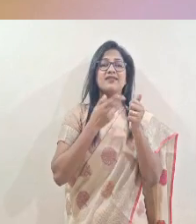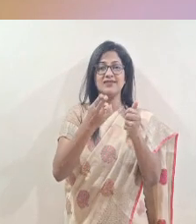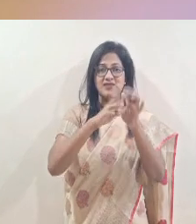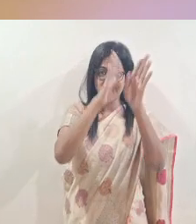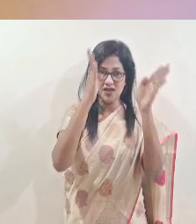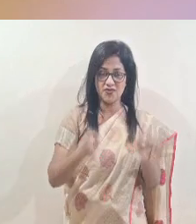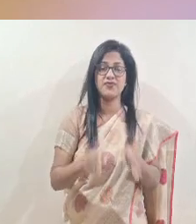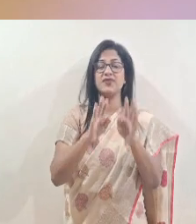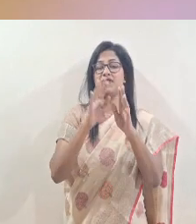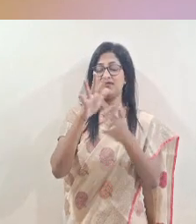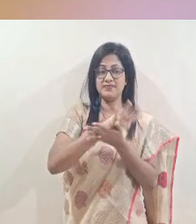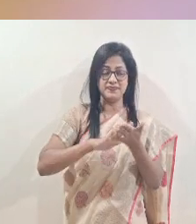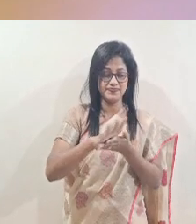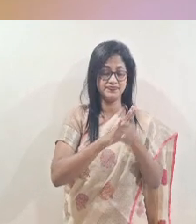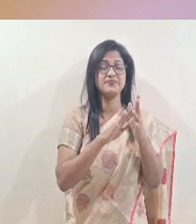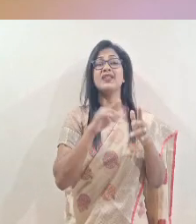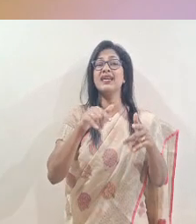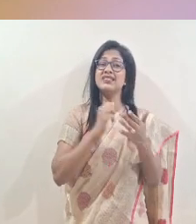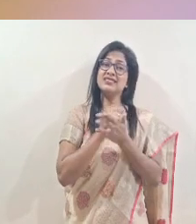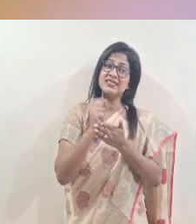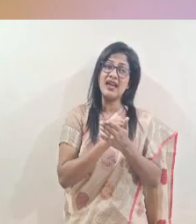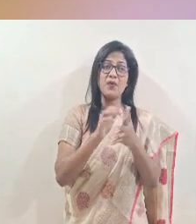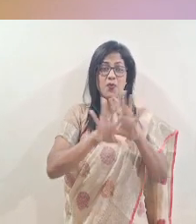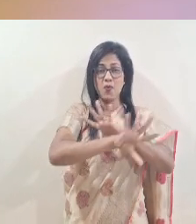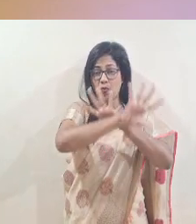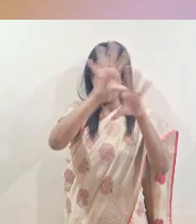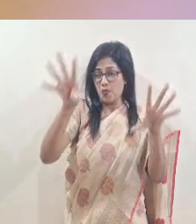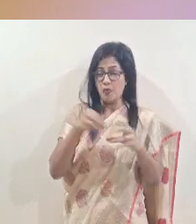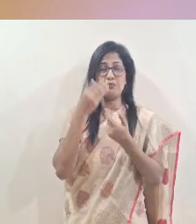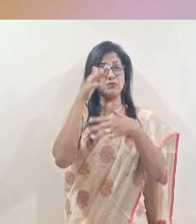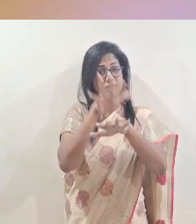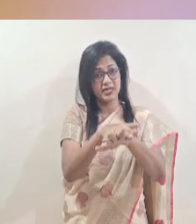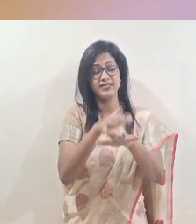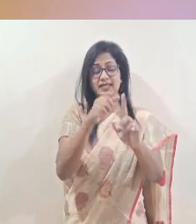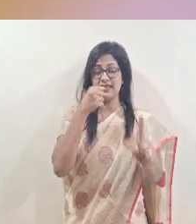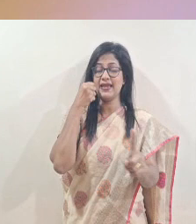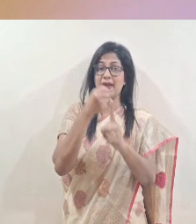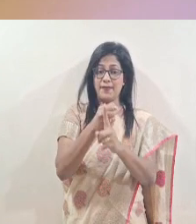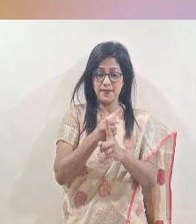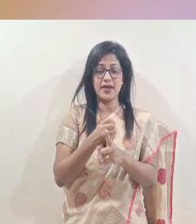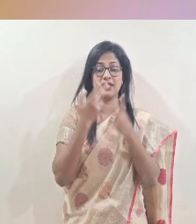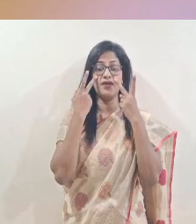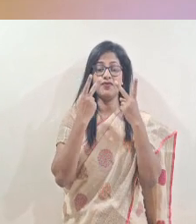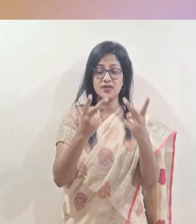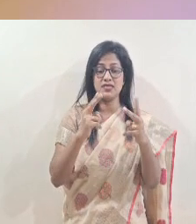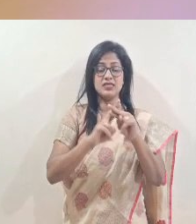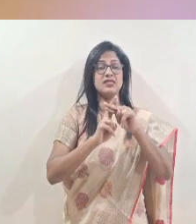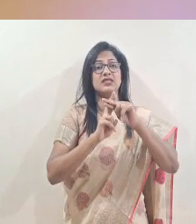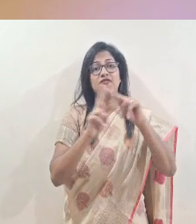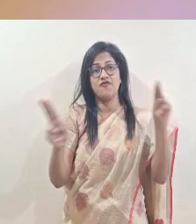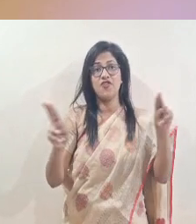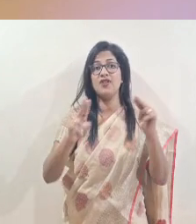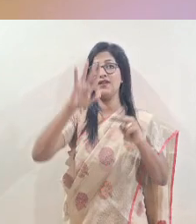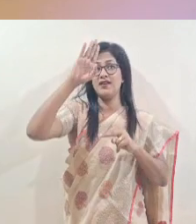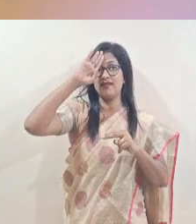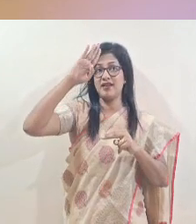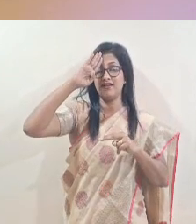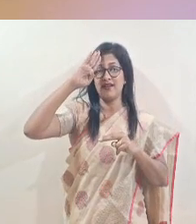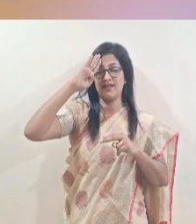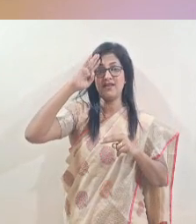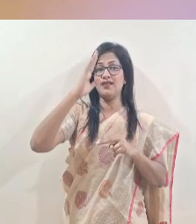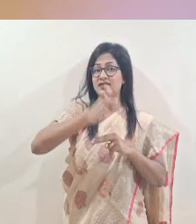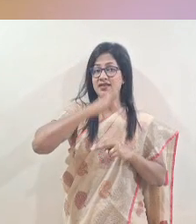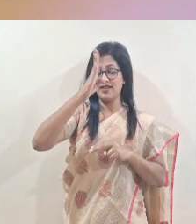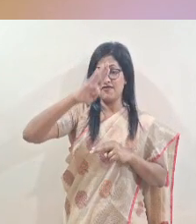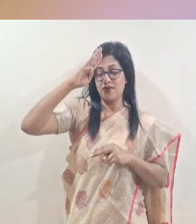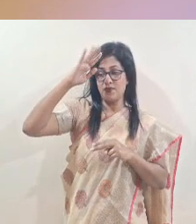services on the ground. And we've tried to integrate all of them, and some of the impacts of this has right now been that the entire railway police force was